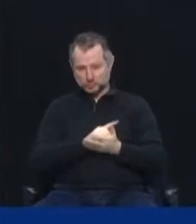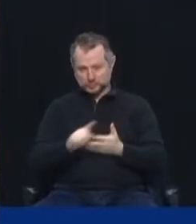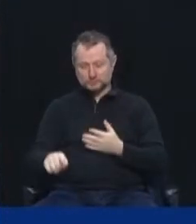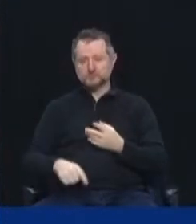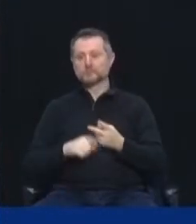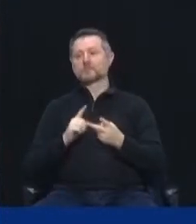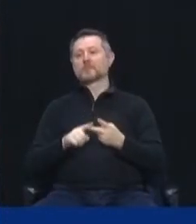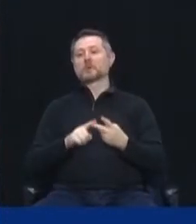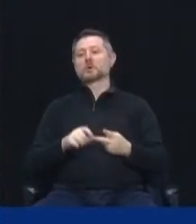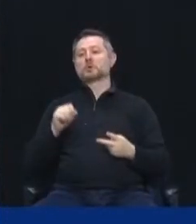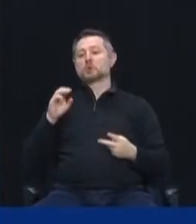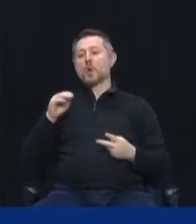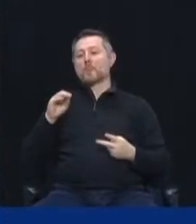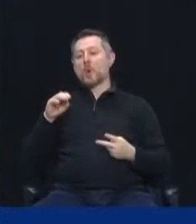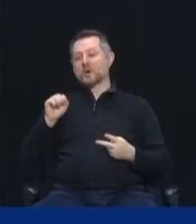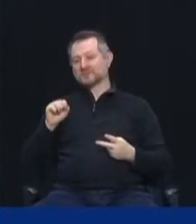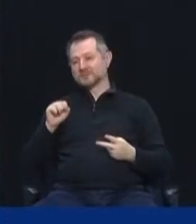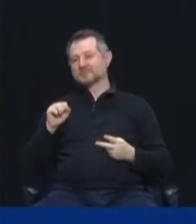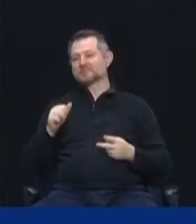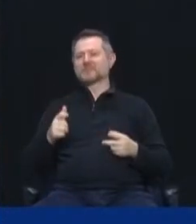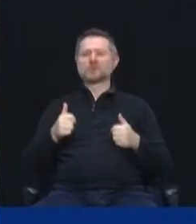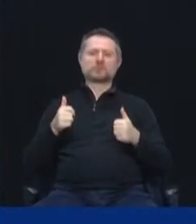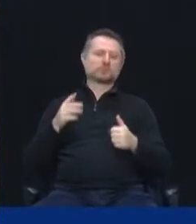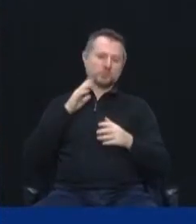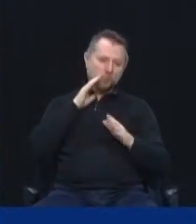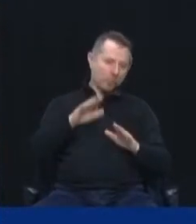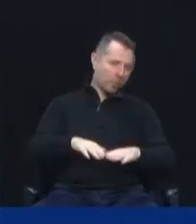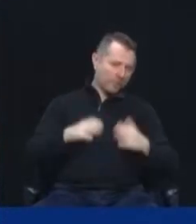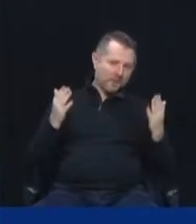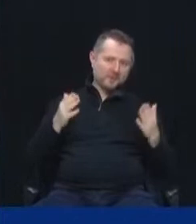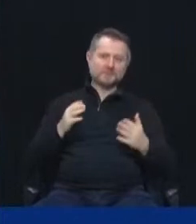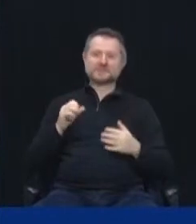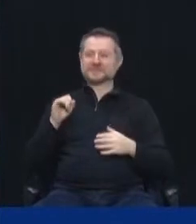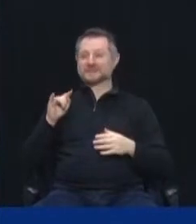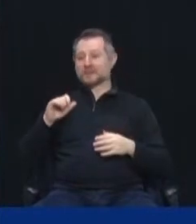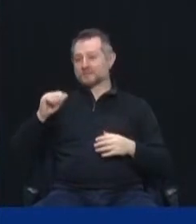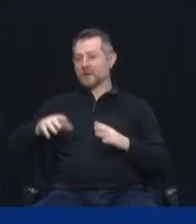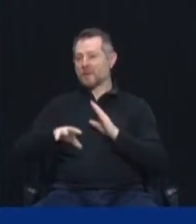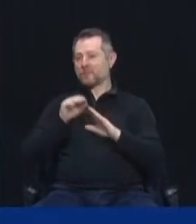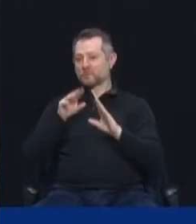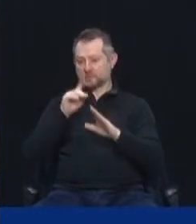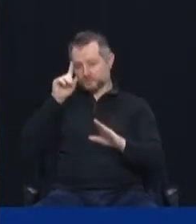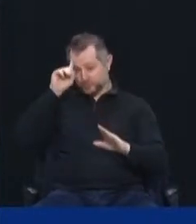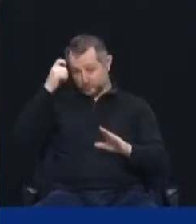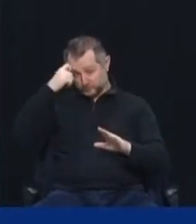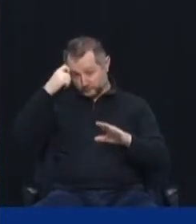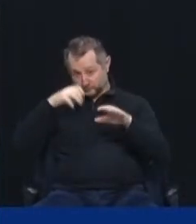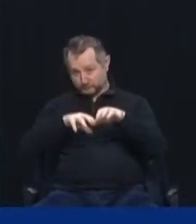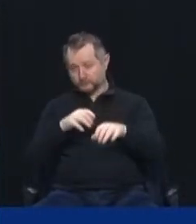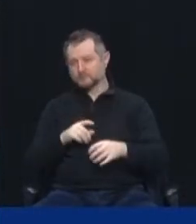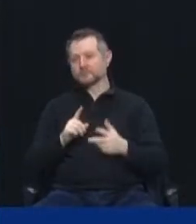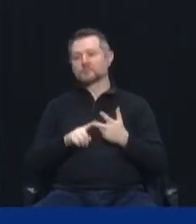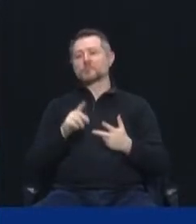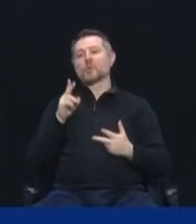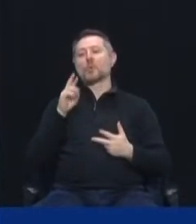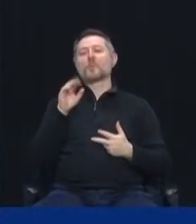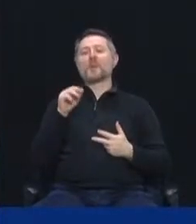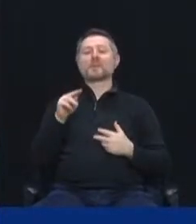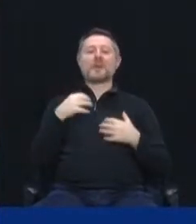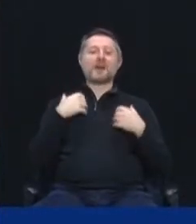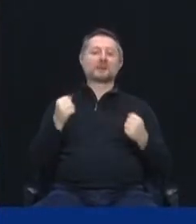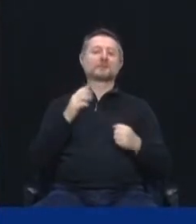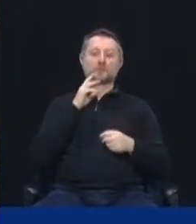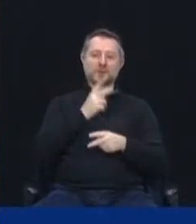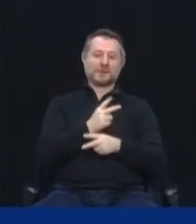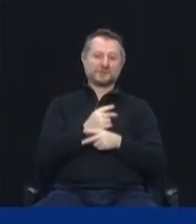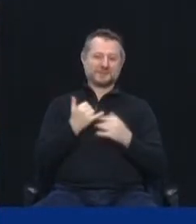Somos, a great friend organization, will open and operate the sites outside of the Bronx. and urban health plan will utilize our existing